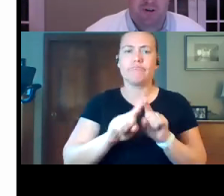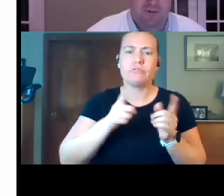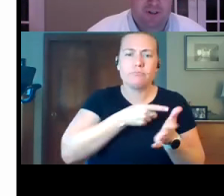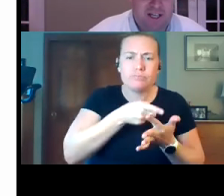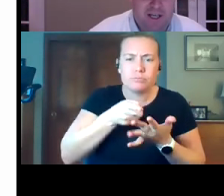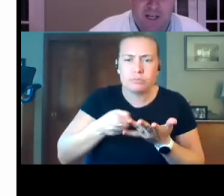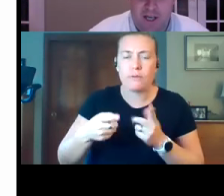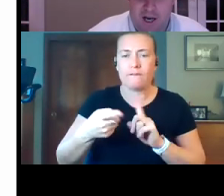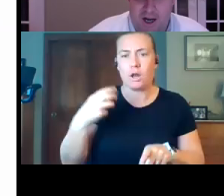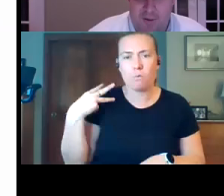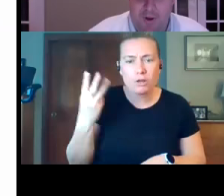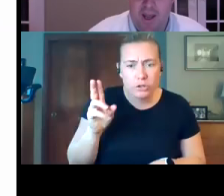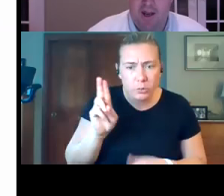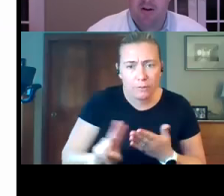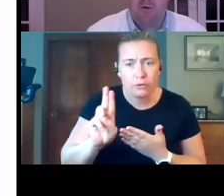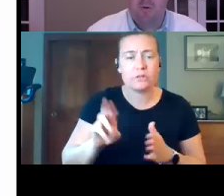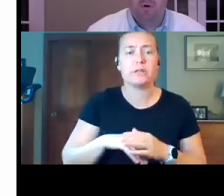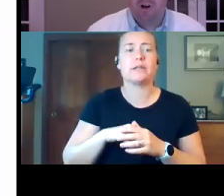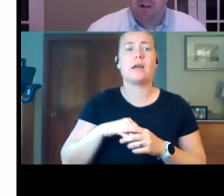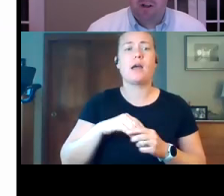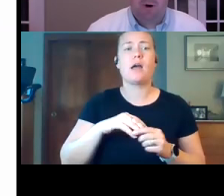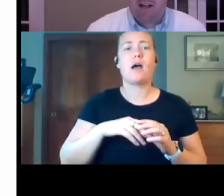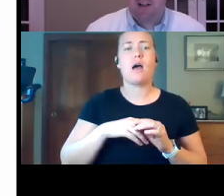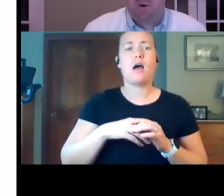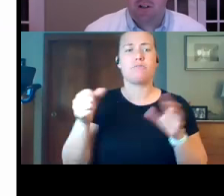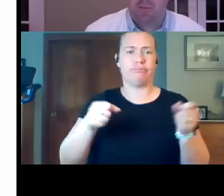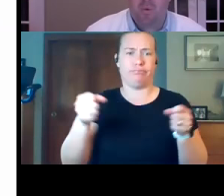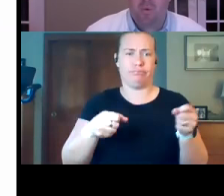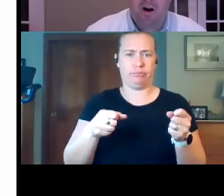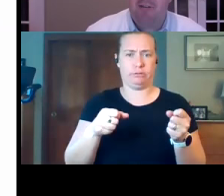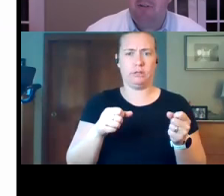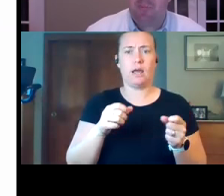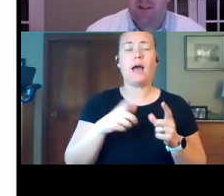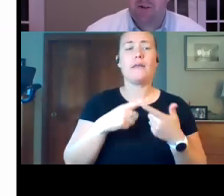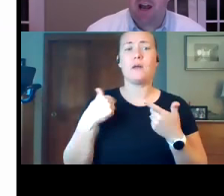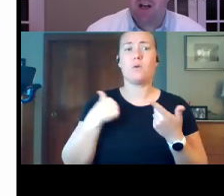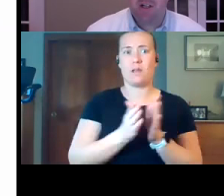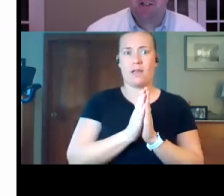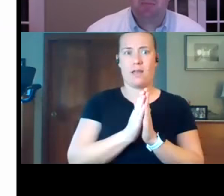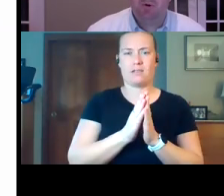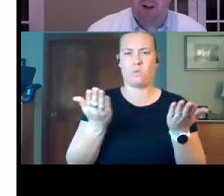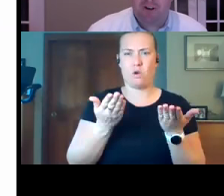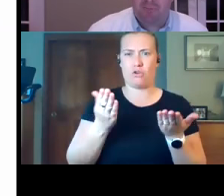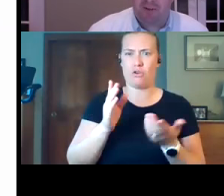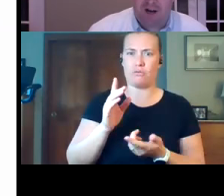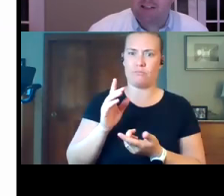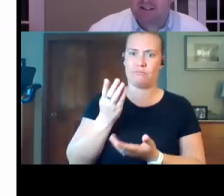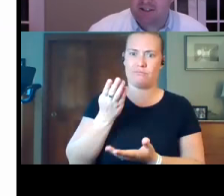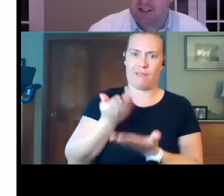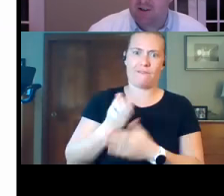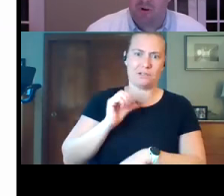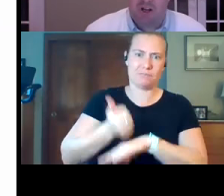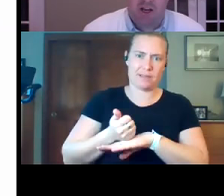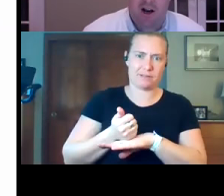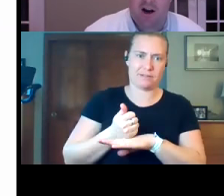Washington University. And we originally were asking this question about what are evidence-based strategies to move evidence-based practices